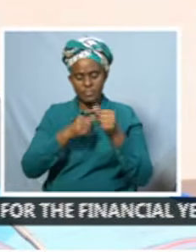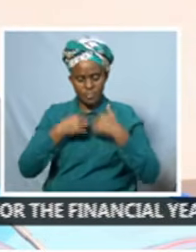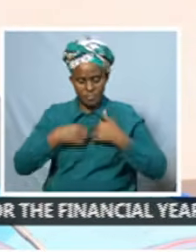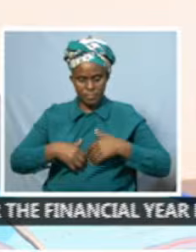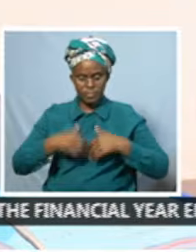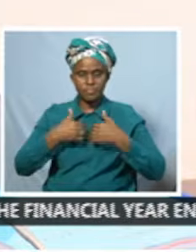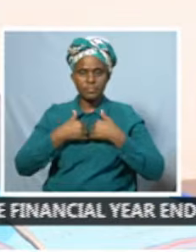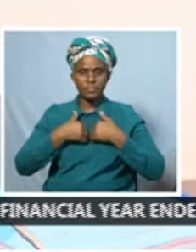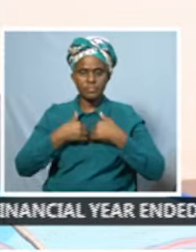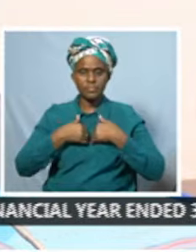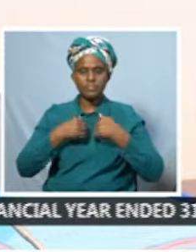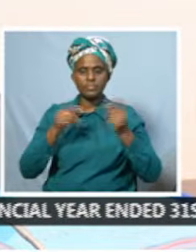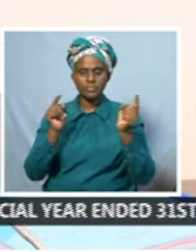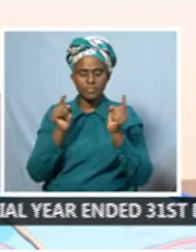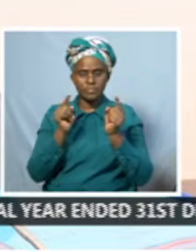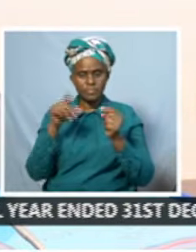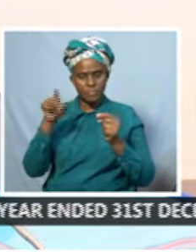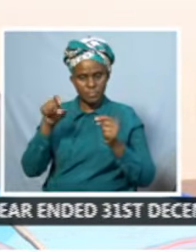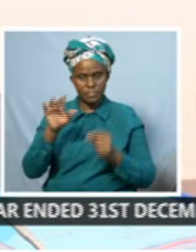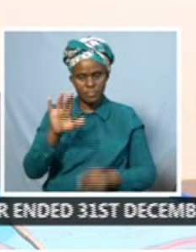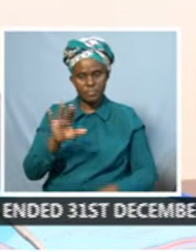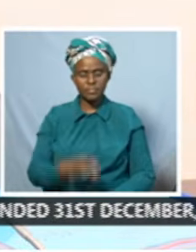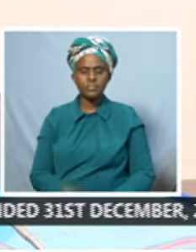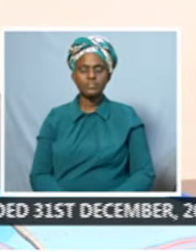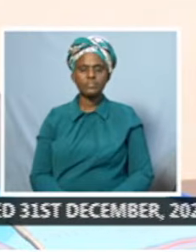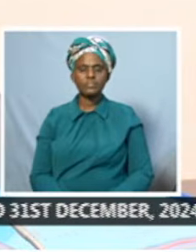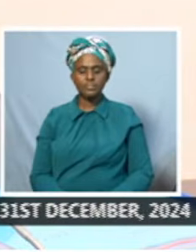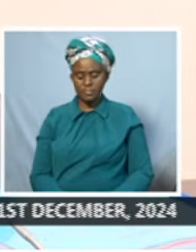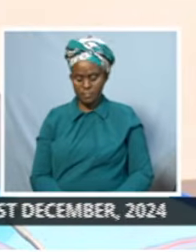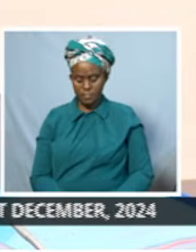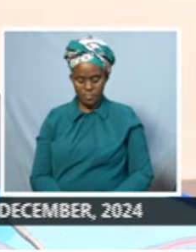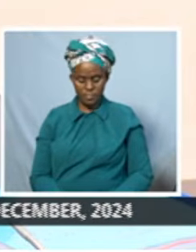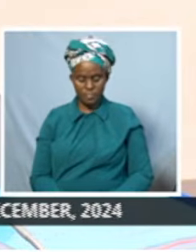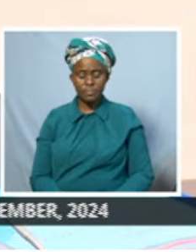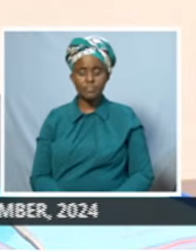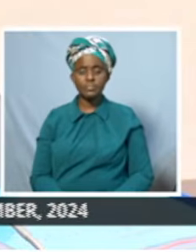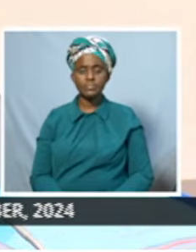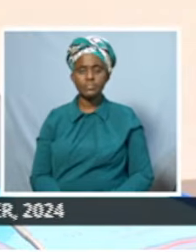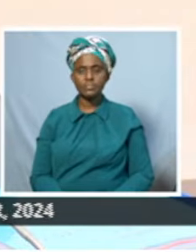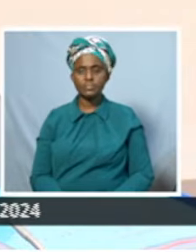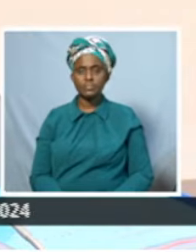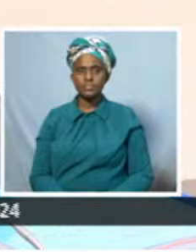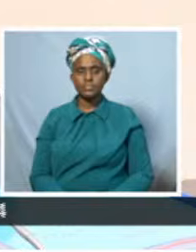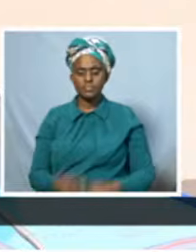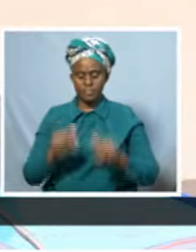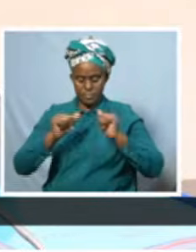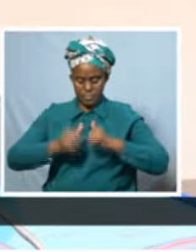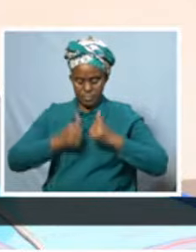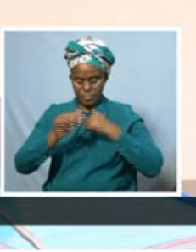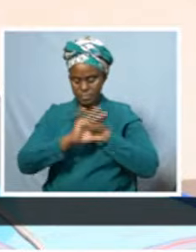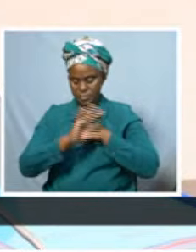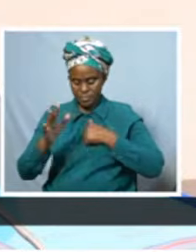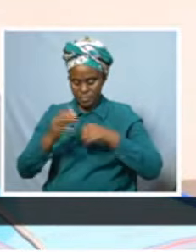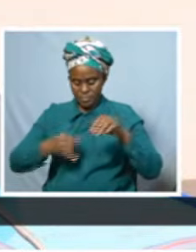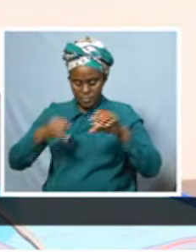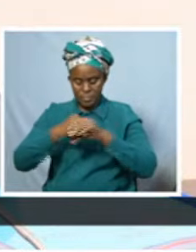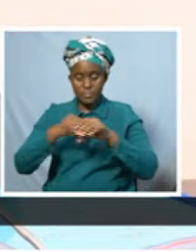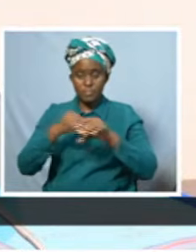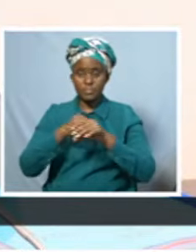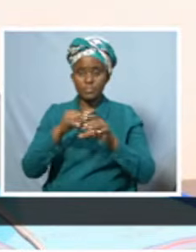has met the requirement. So for those that have not met a requirement, we do go back to engage